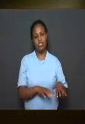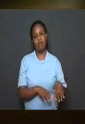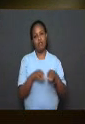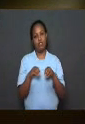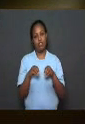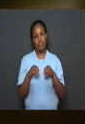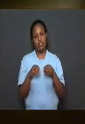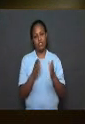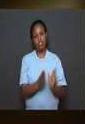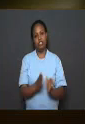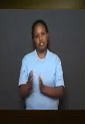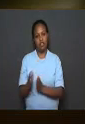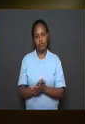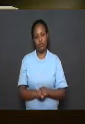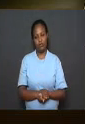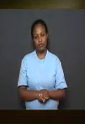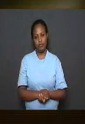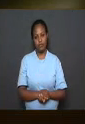Students, let's get ready.